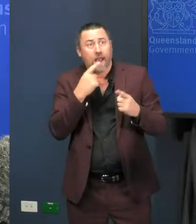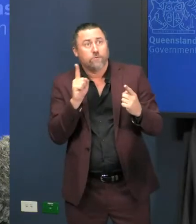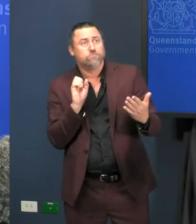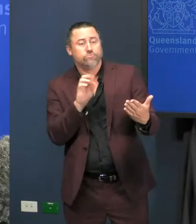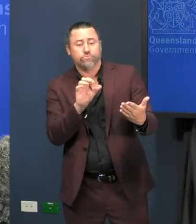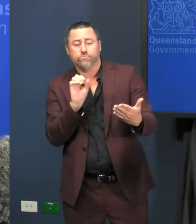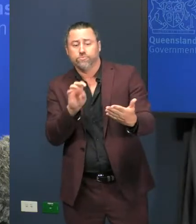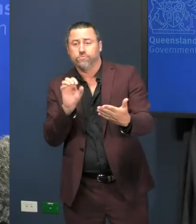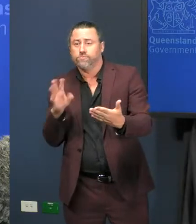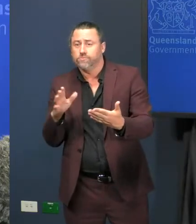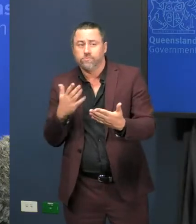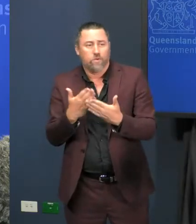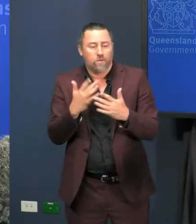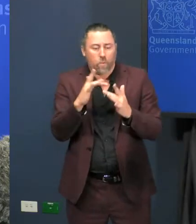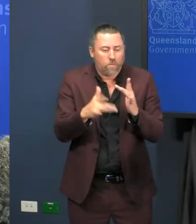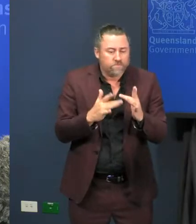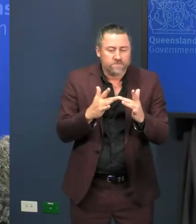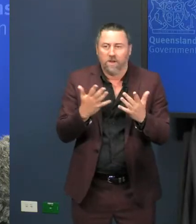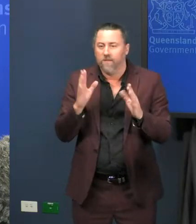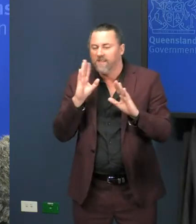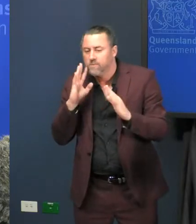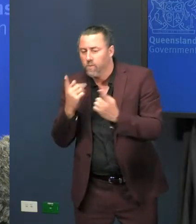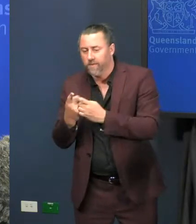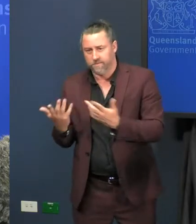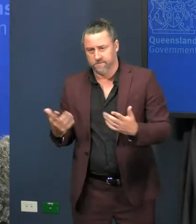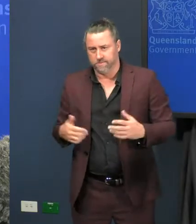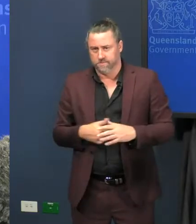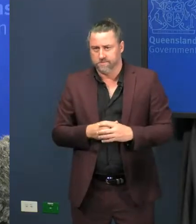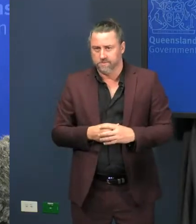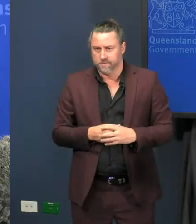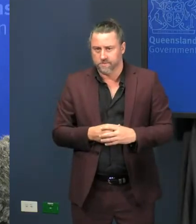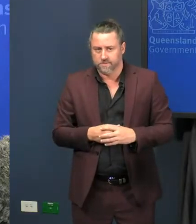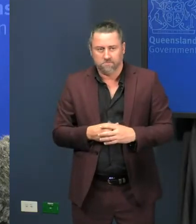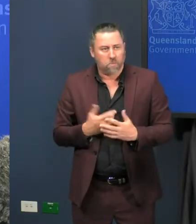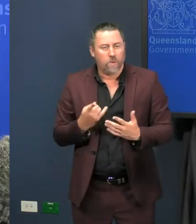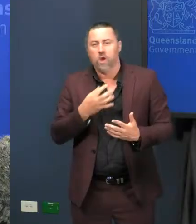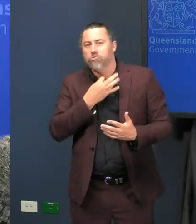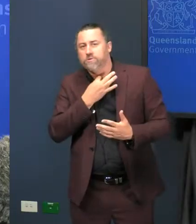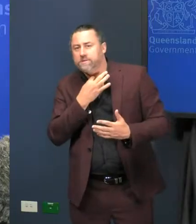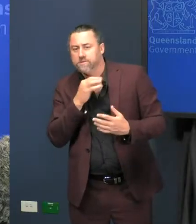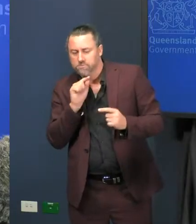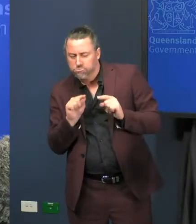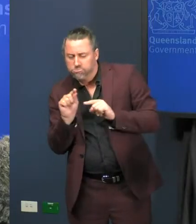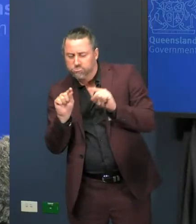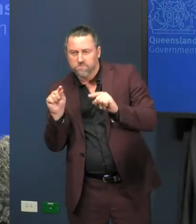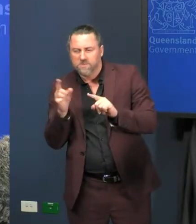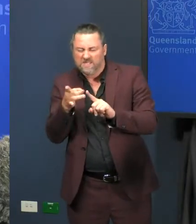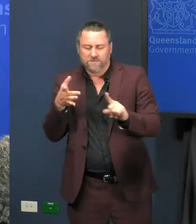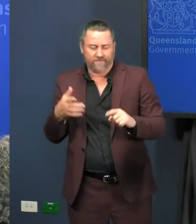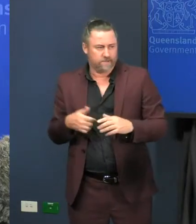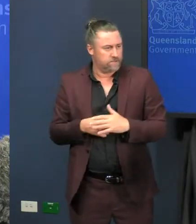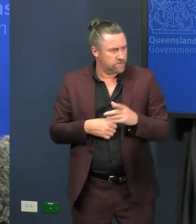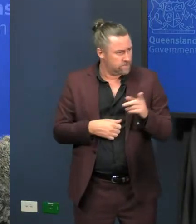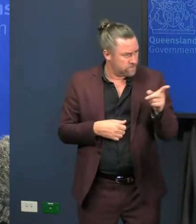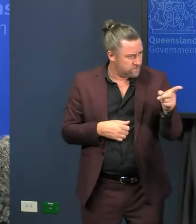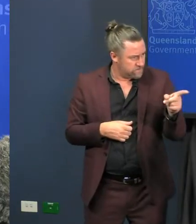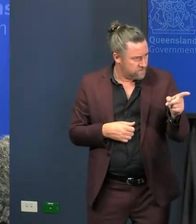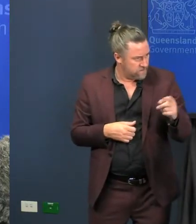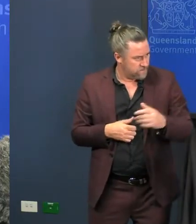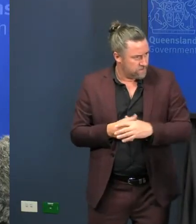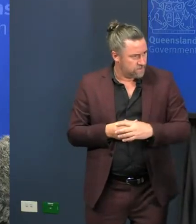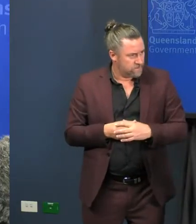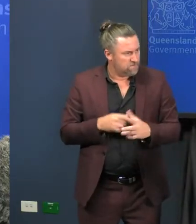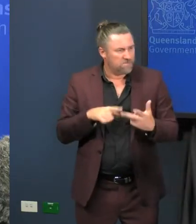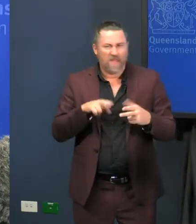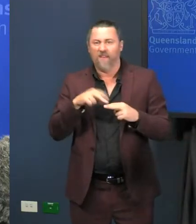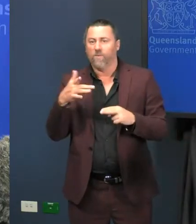that messaging looks like, the risk areas and the potential for impact for those residents. Should people be thinking about